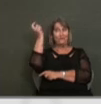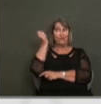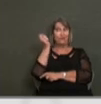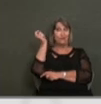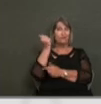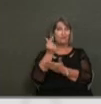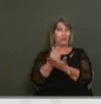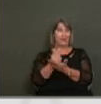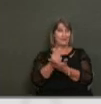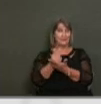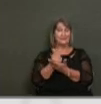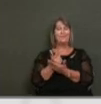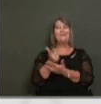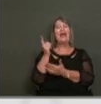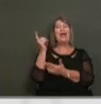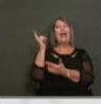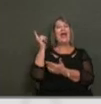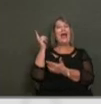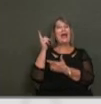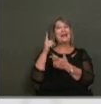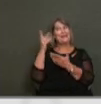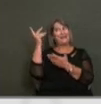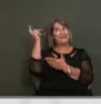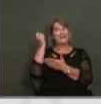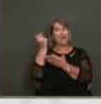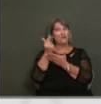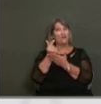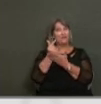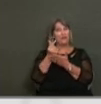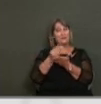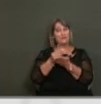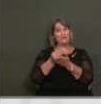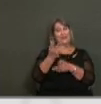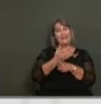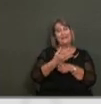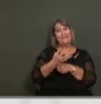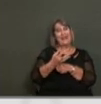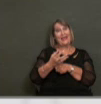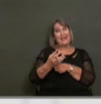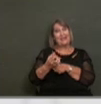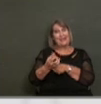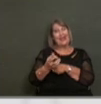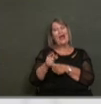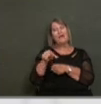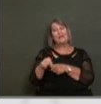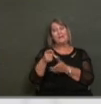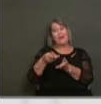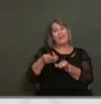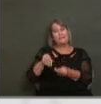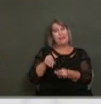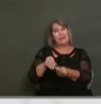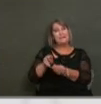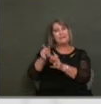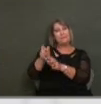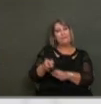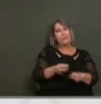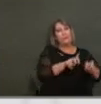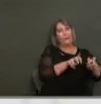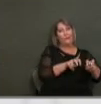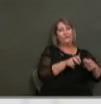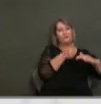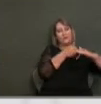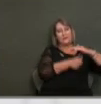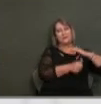And as those grants were phasing out, we were transitioning those expenses into the general fund. So